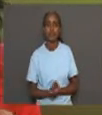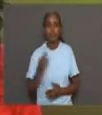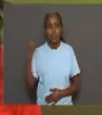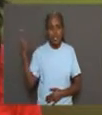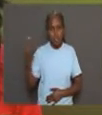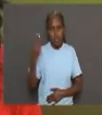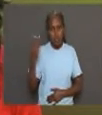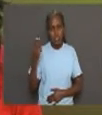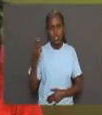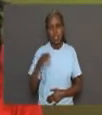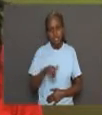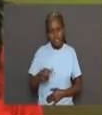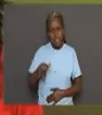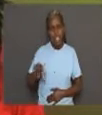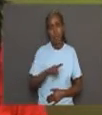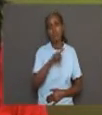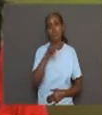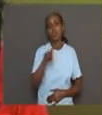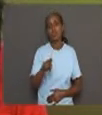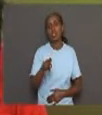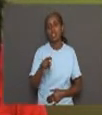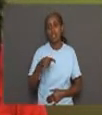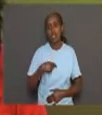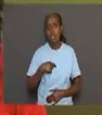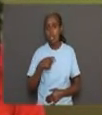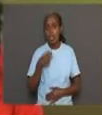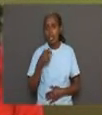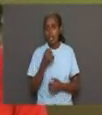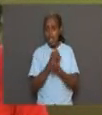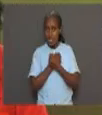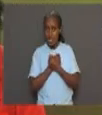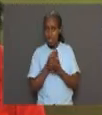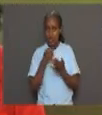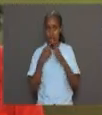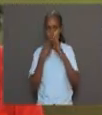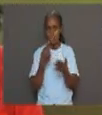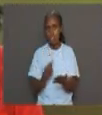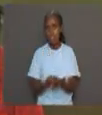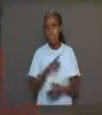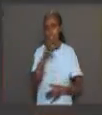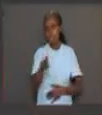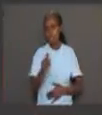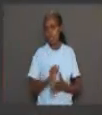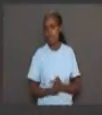Using the same equations, I would like you to answer this question.